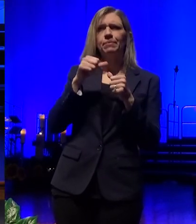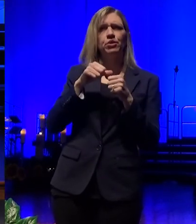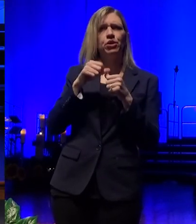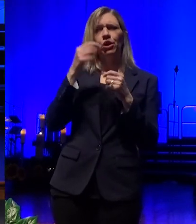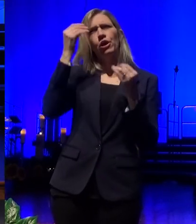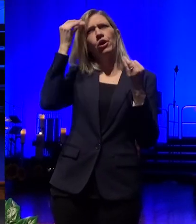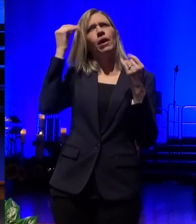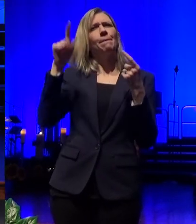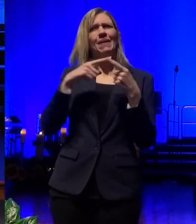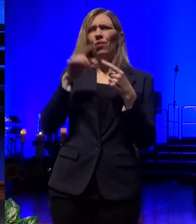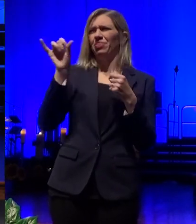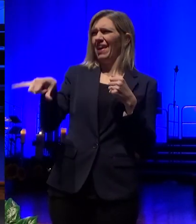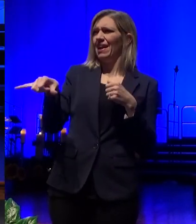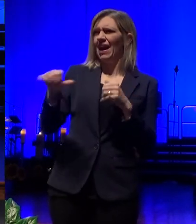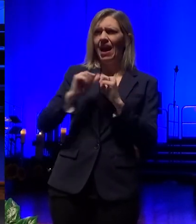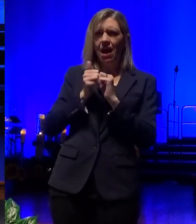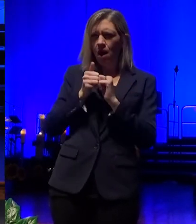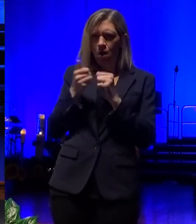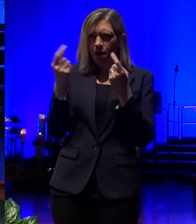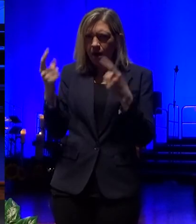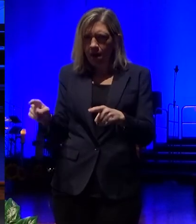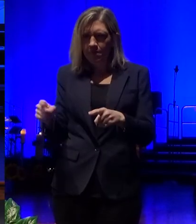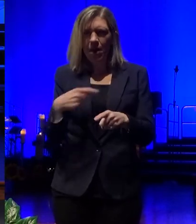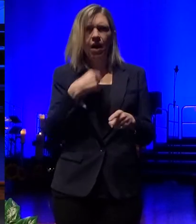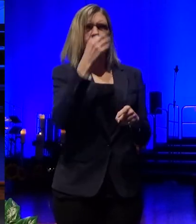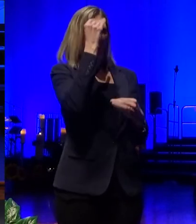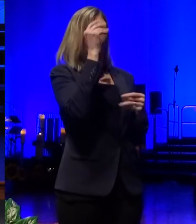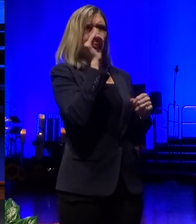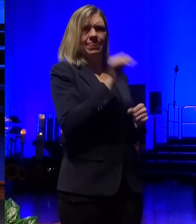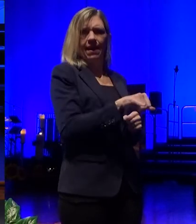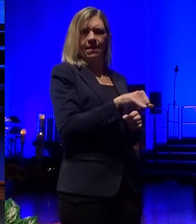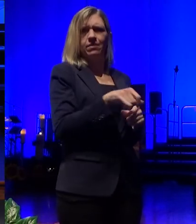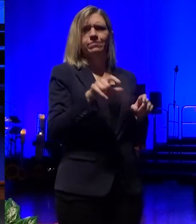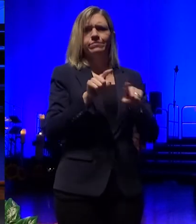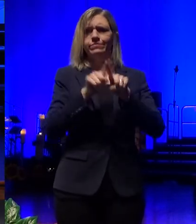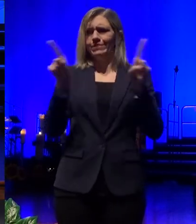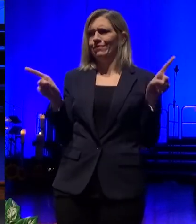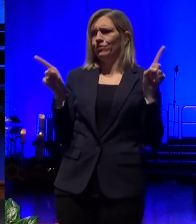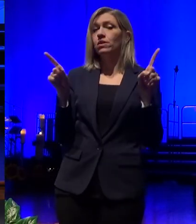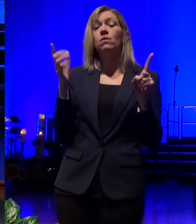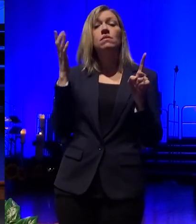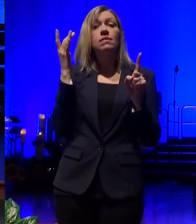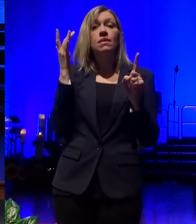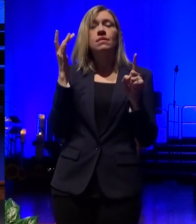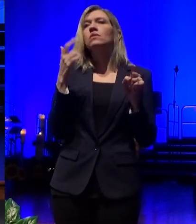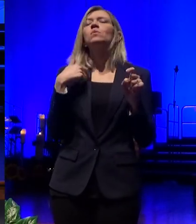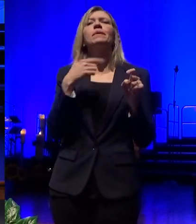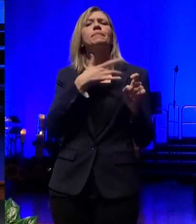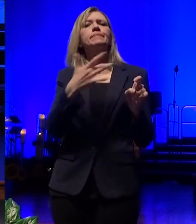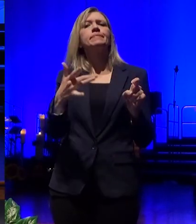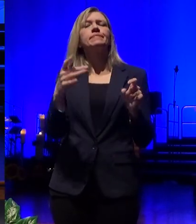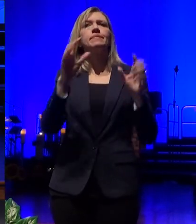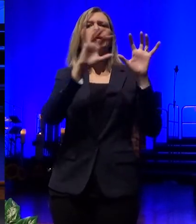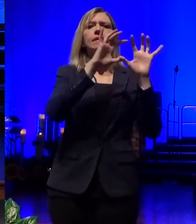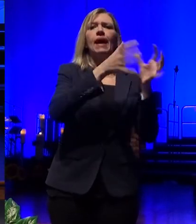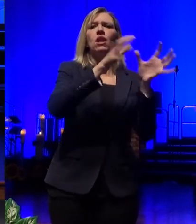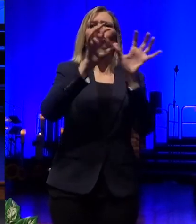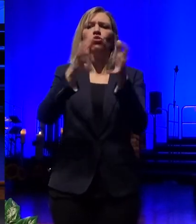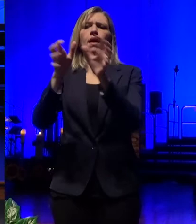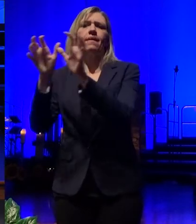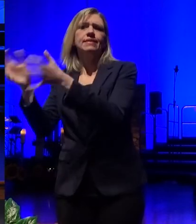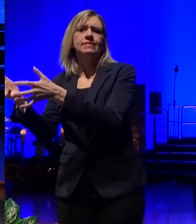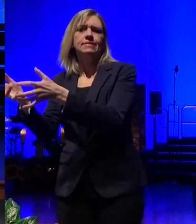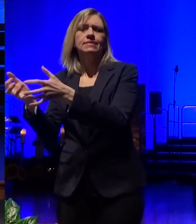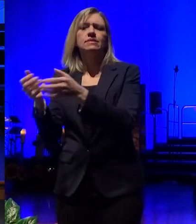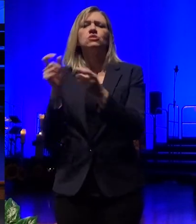thinking about that. How did that happen? And it's because we tend to categorize changing our